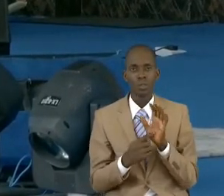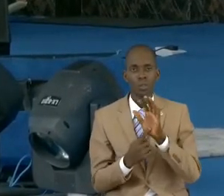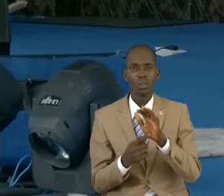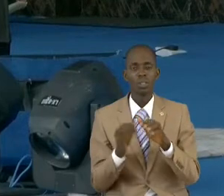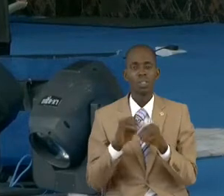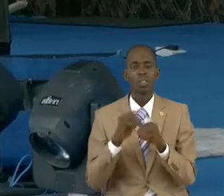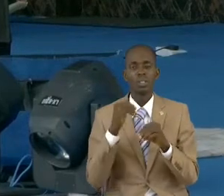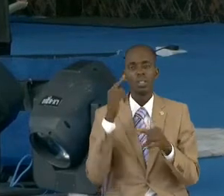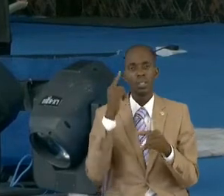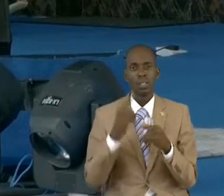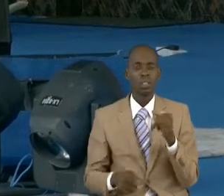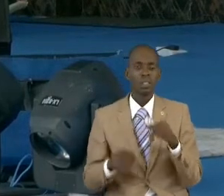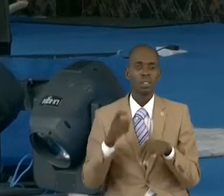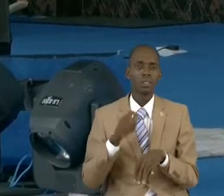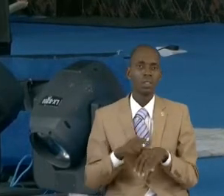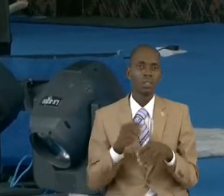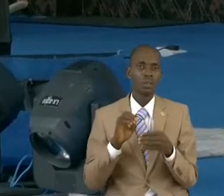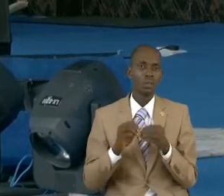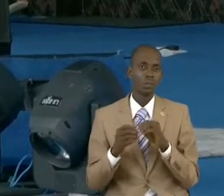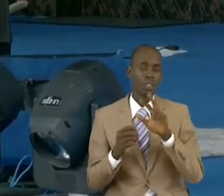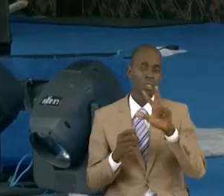time, number 3 here,